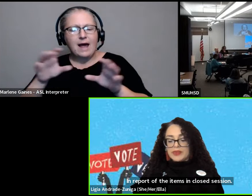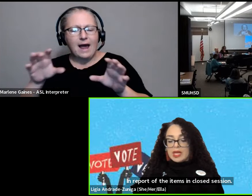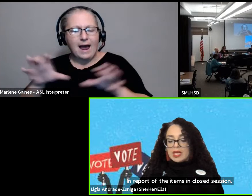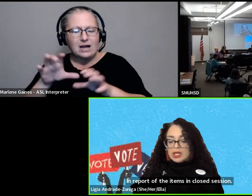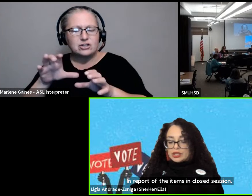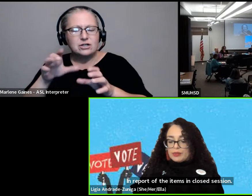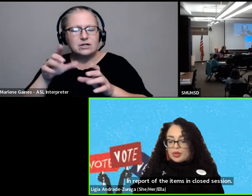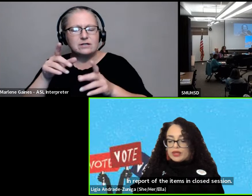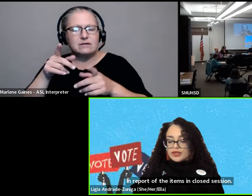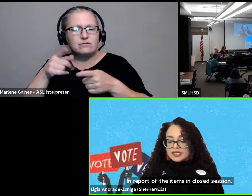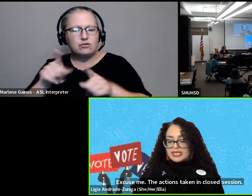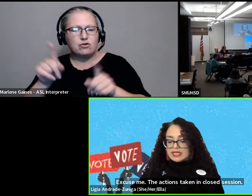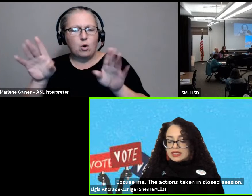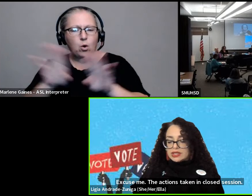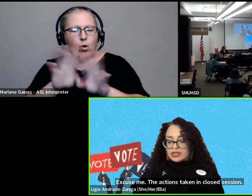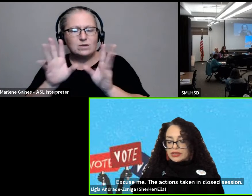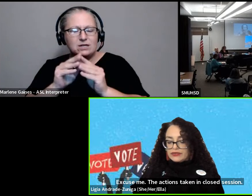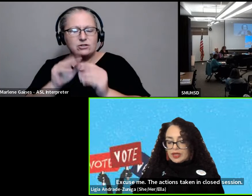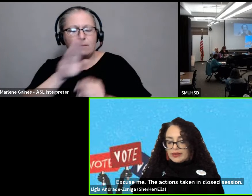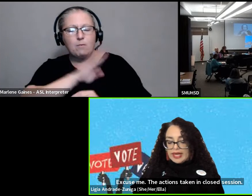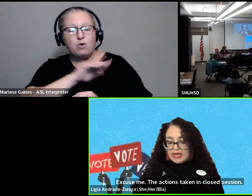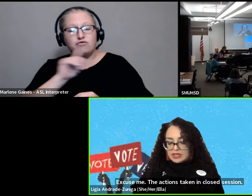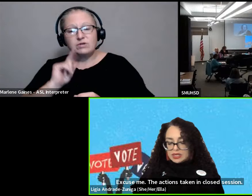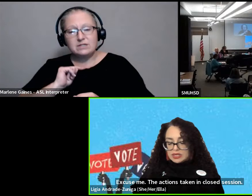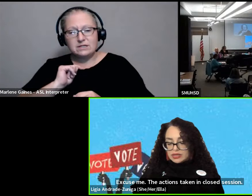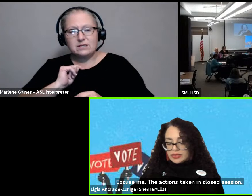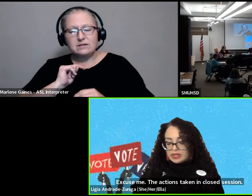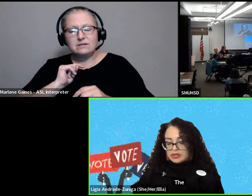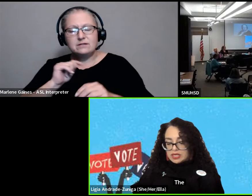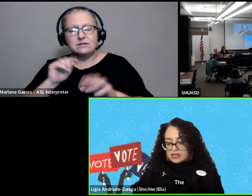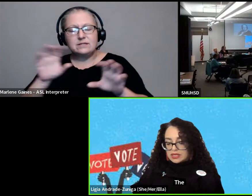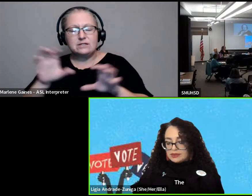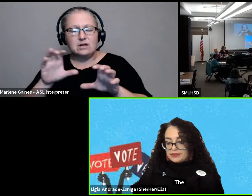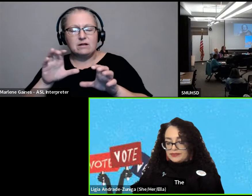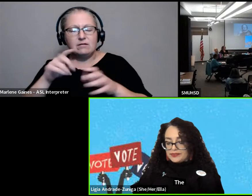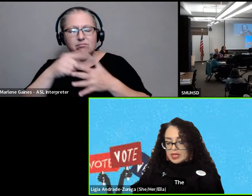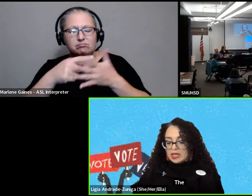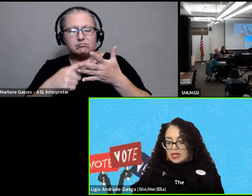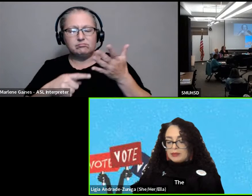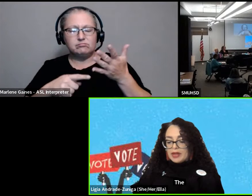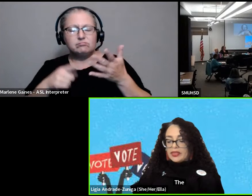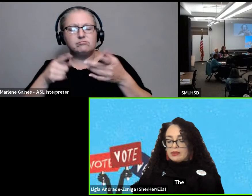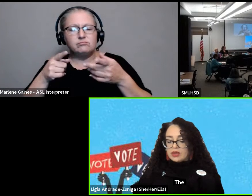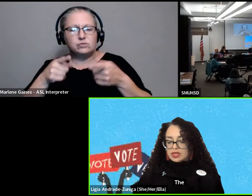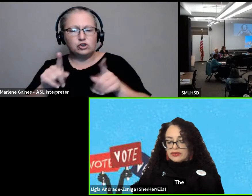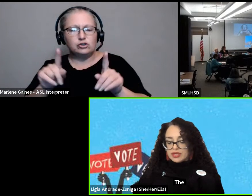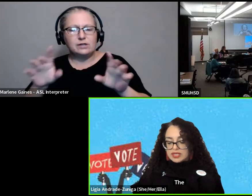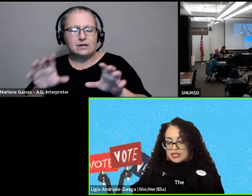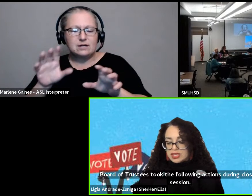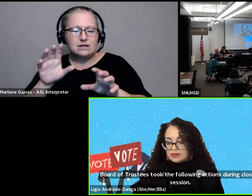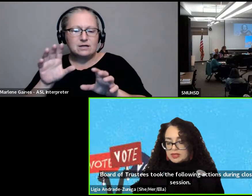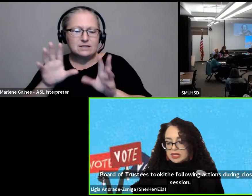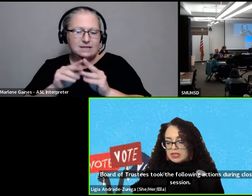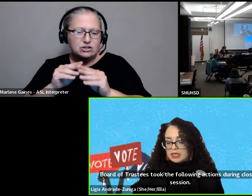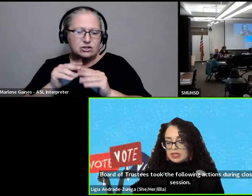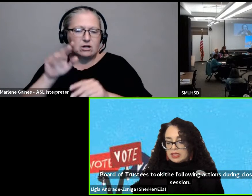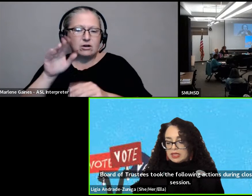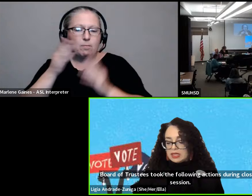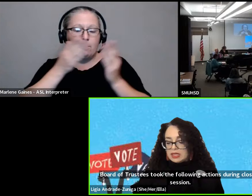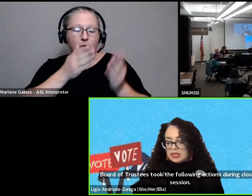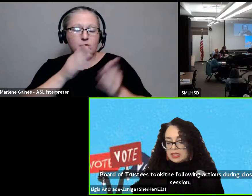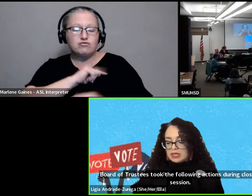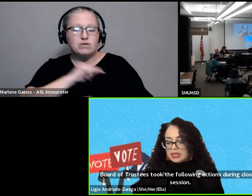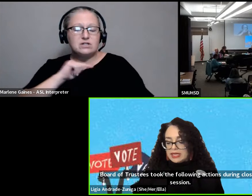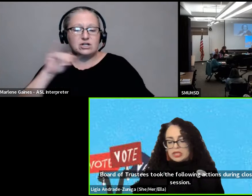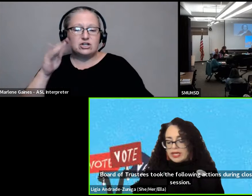session. The Board of Trustees took the following actions during closed session. Upon the motion of trustee Jacobson,